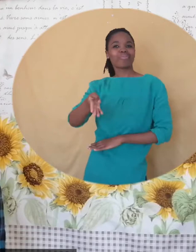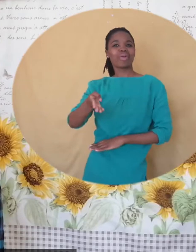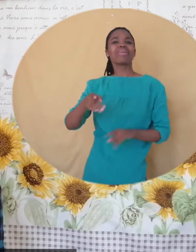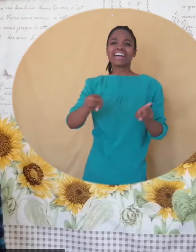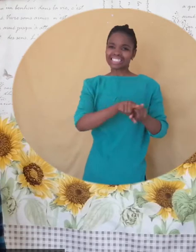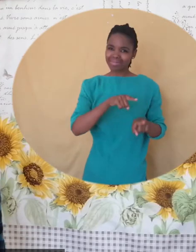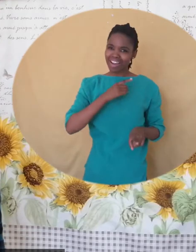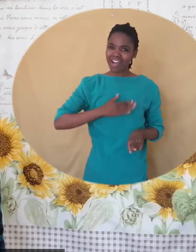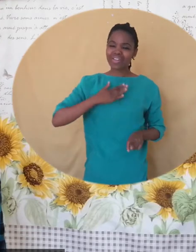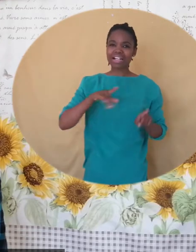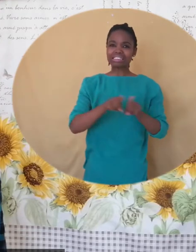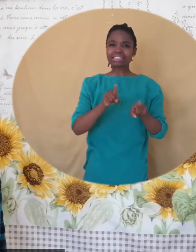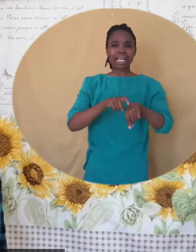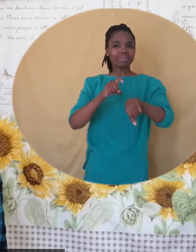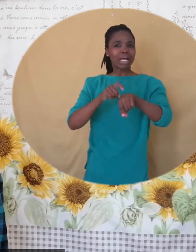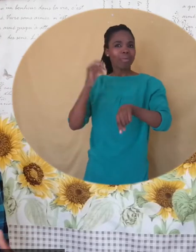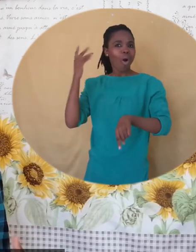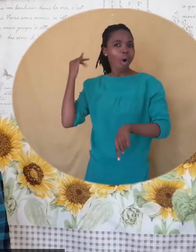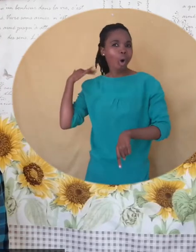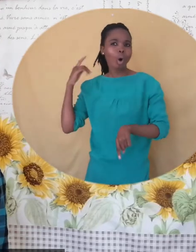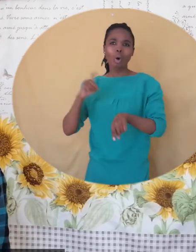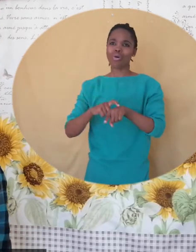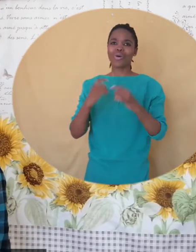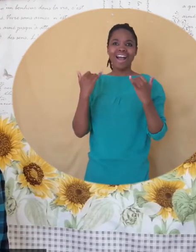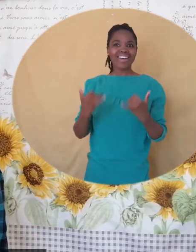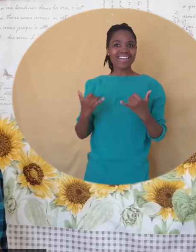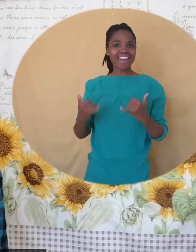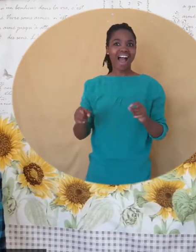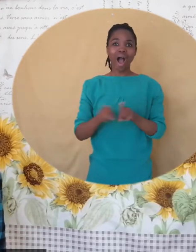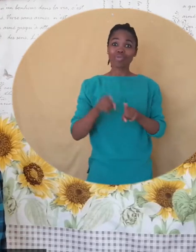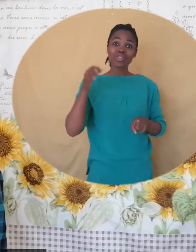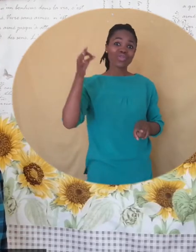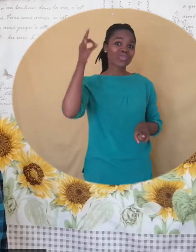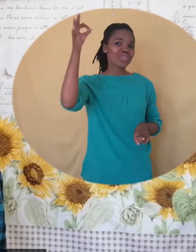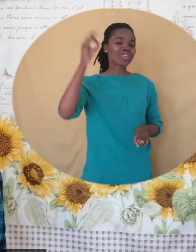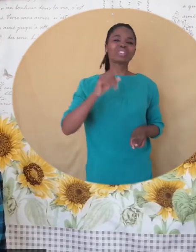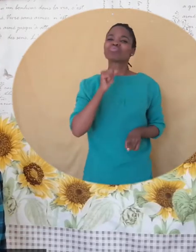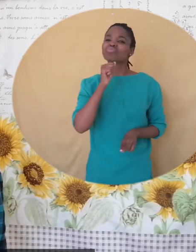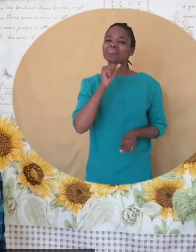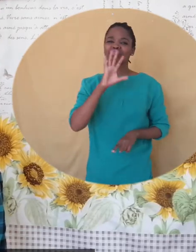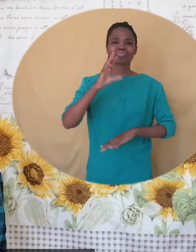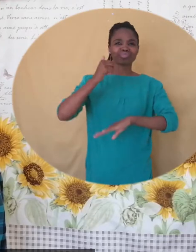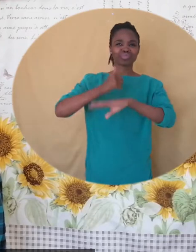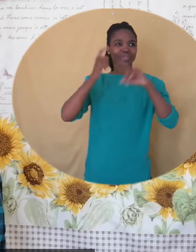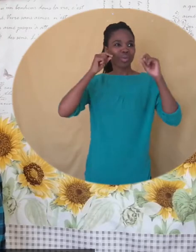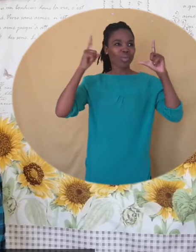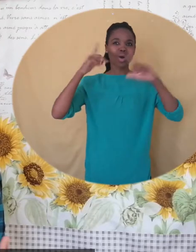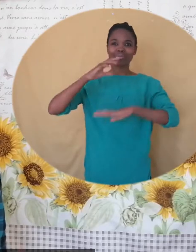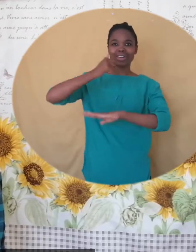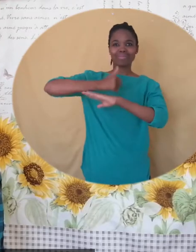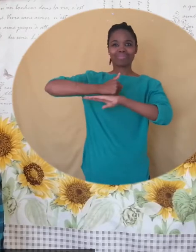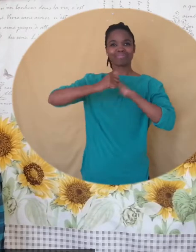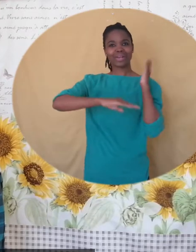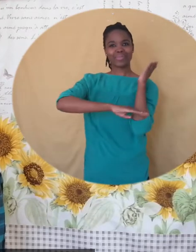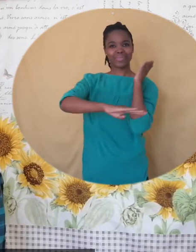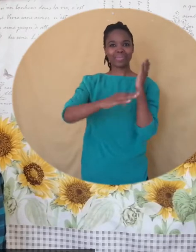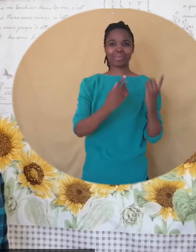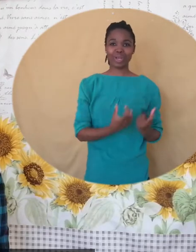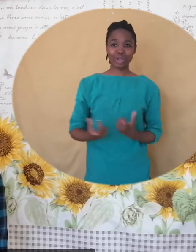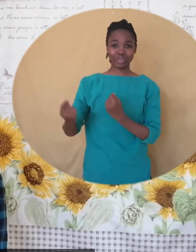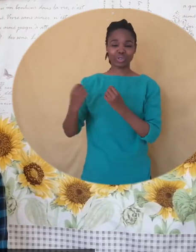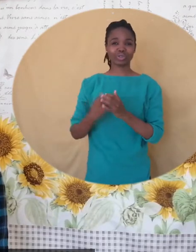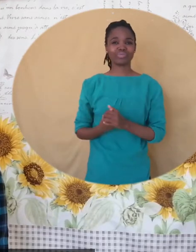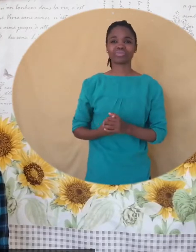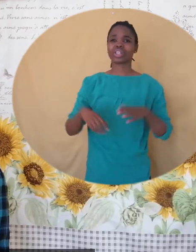of a book, I feel like I'm traveling in a different era, I'm escaping to a different realm. But when I open my eyes, I'm still sitting on my